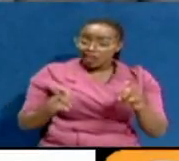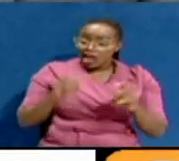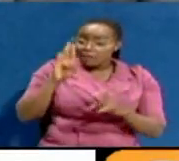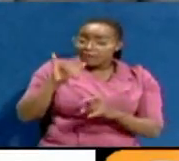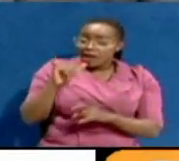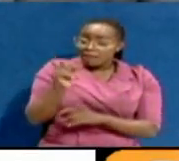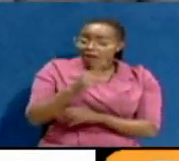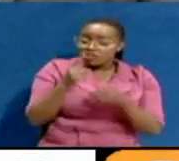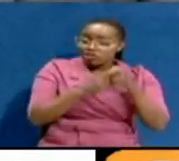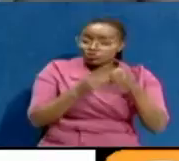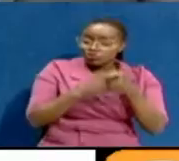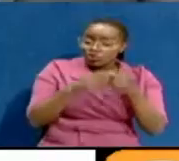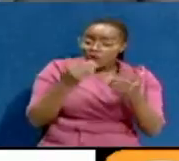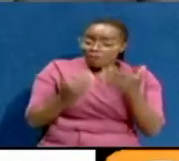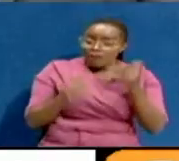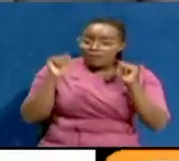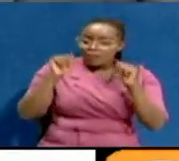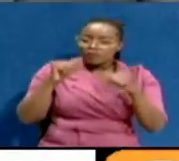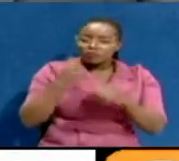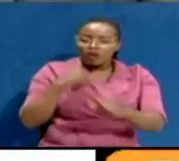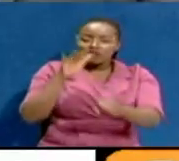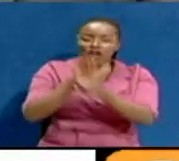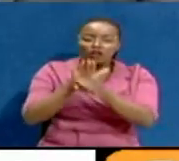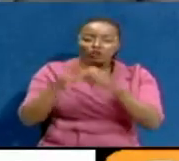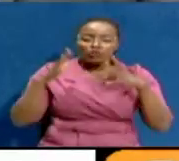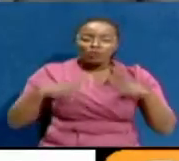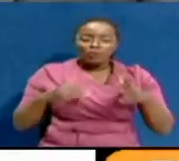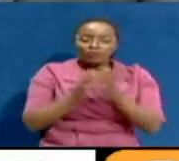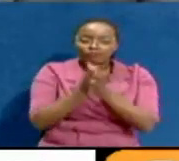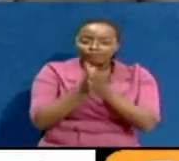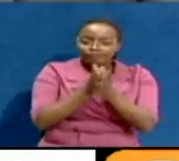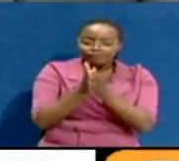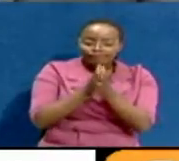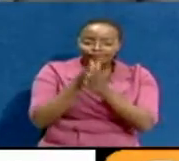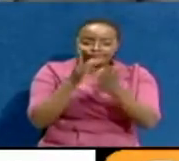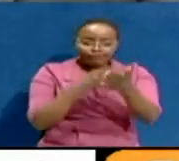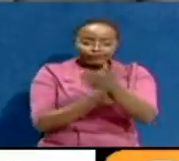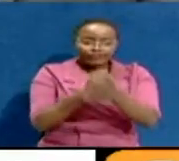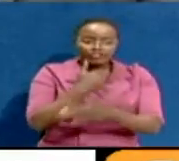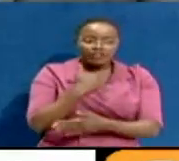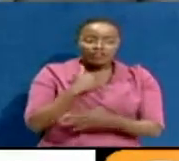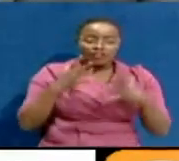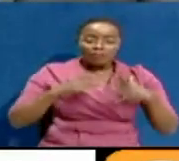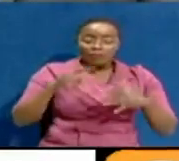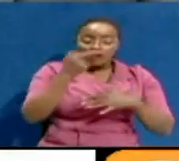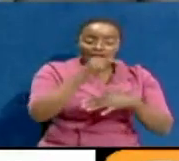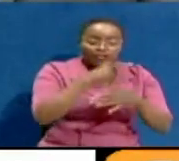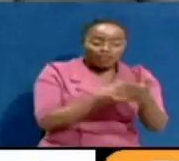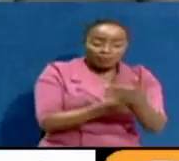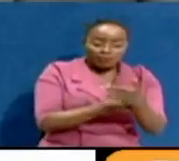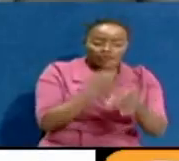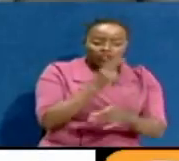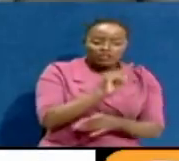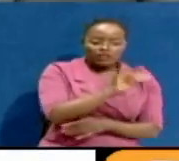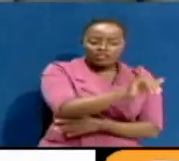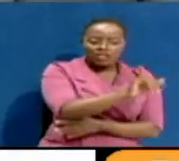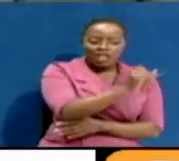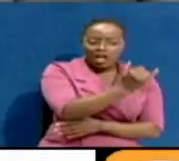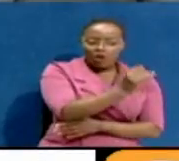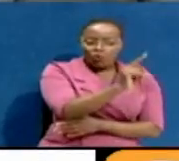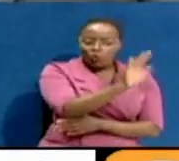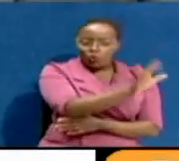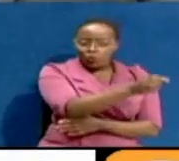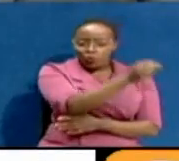that by June or whenever we could have so many people now interested in getting the vaccine that those who got the first dose will be told, stay with that for